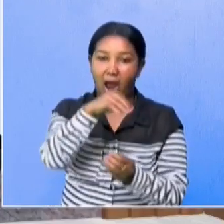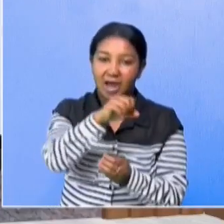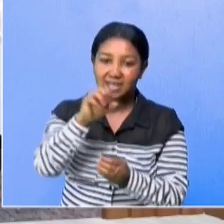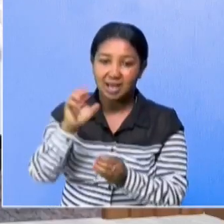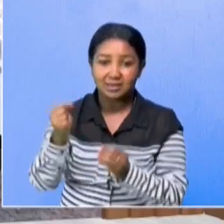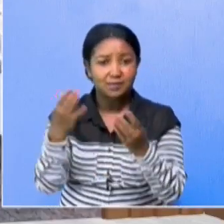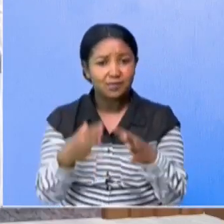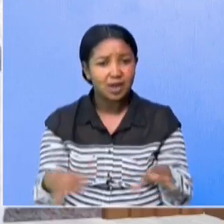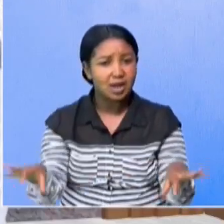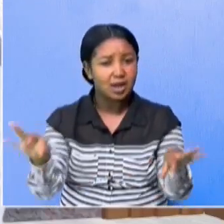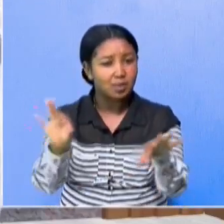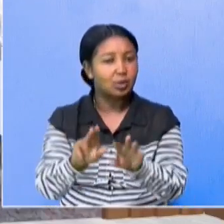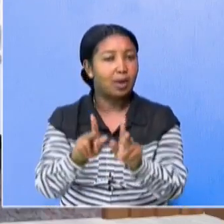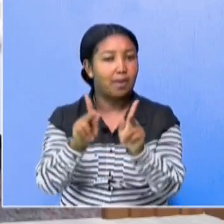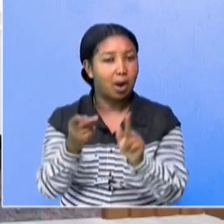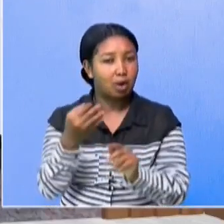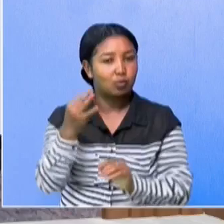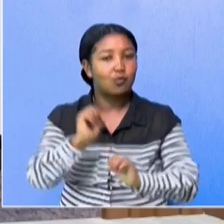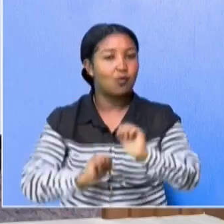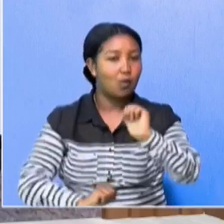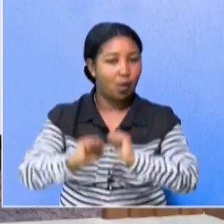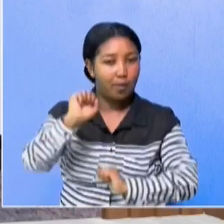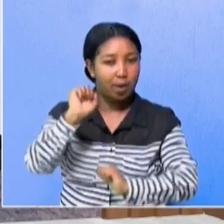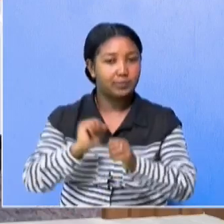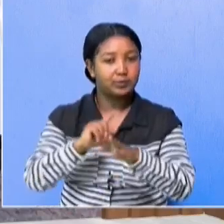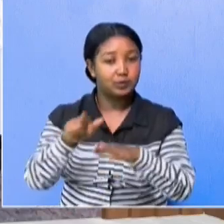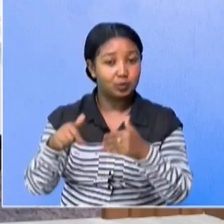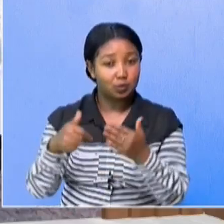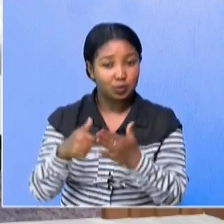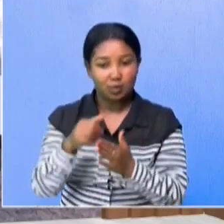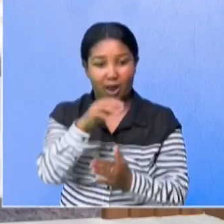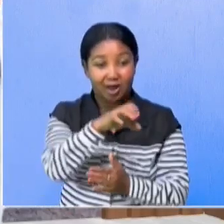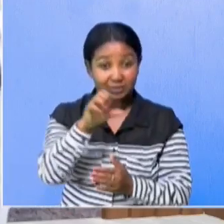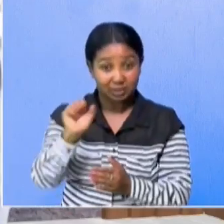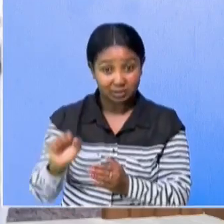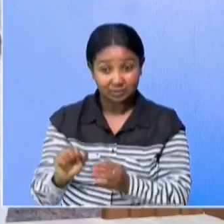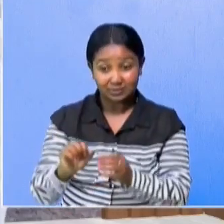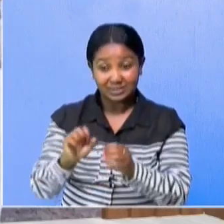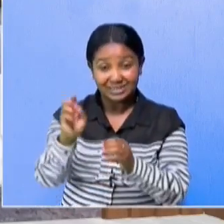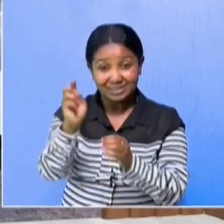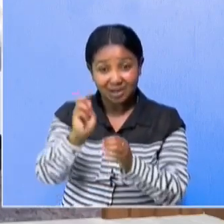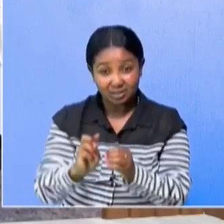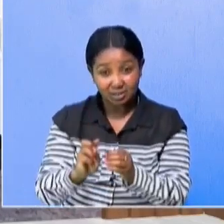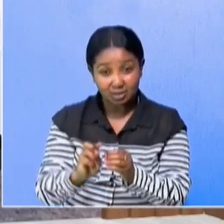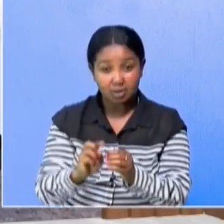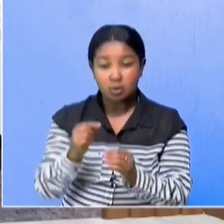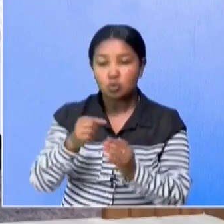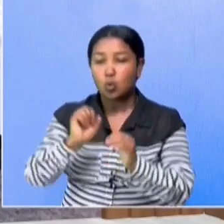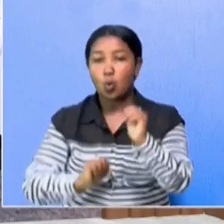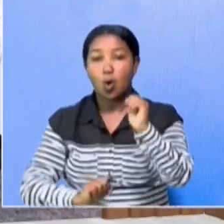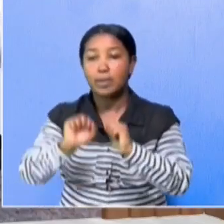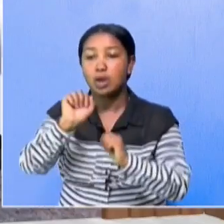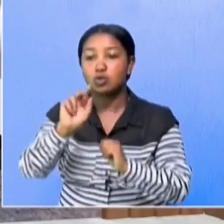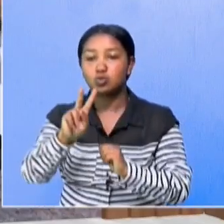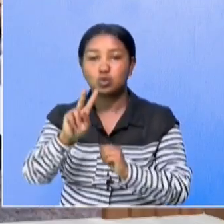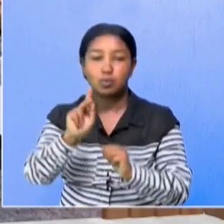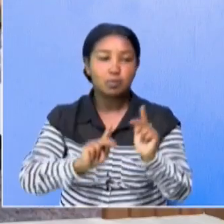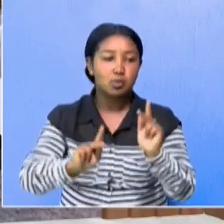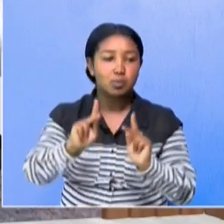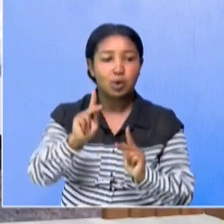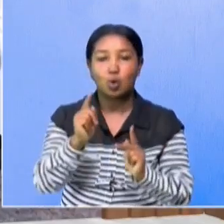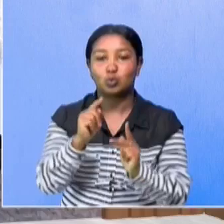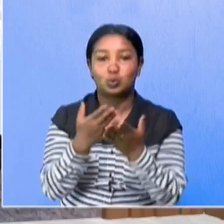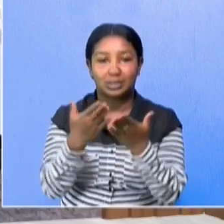a very important part of comparison. So when we use as a structure, so as to compare two people or two